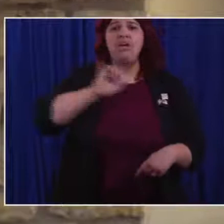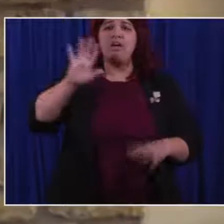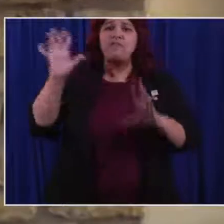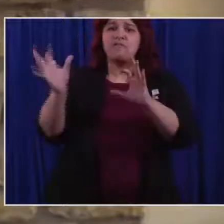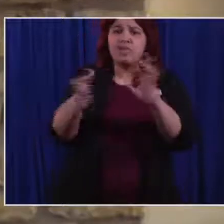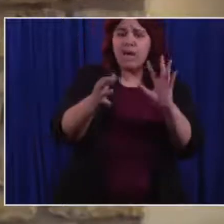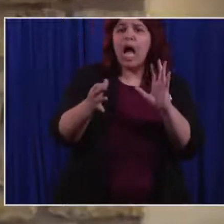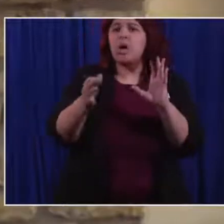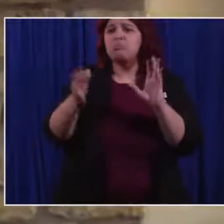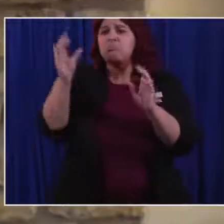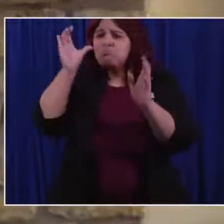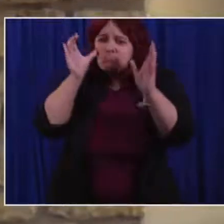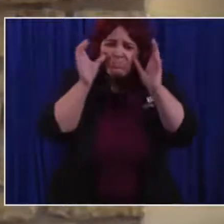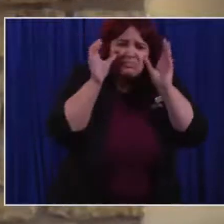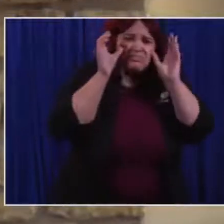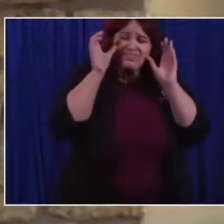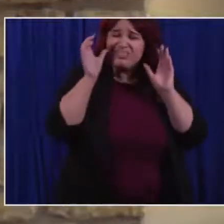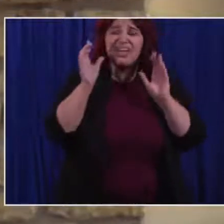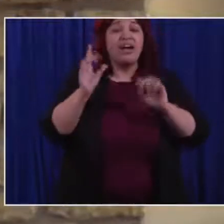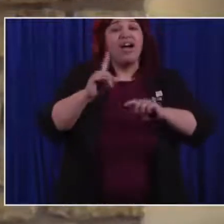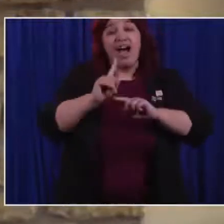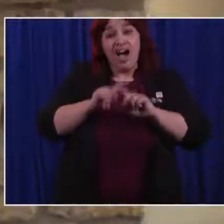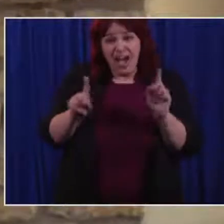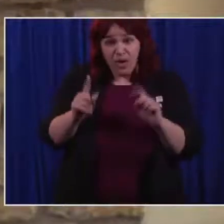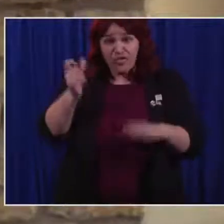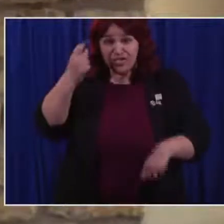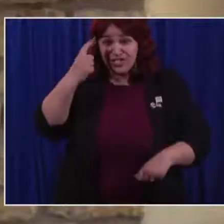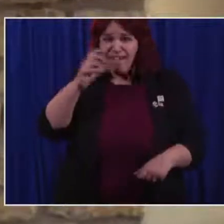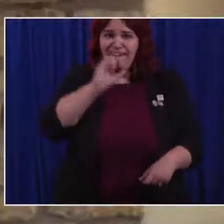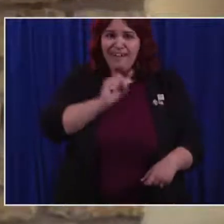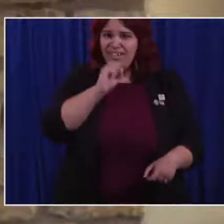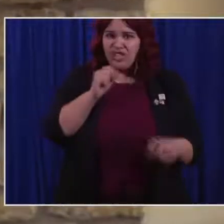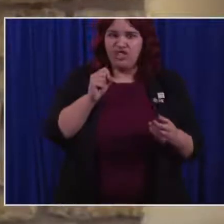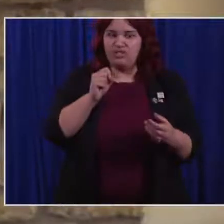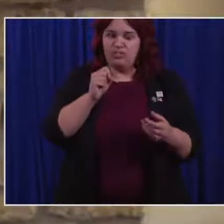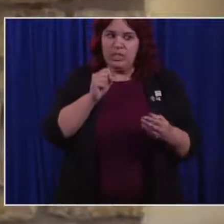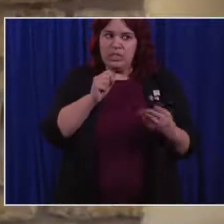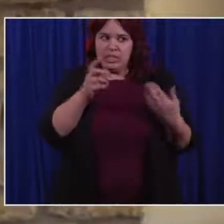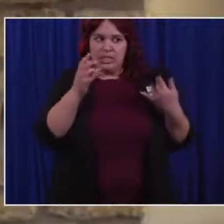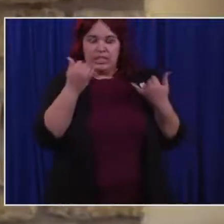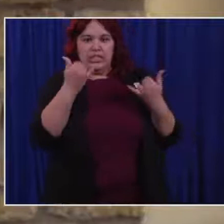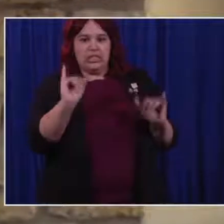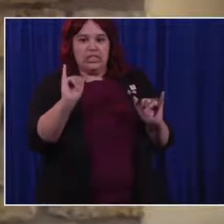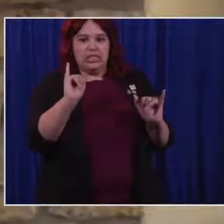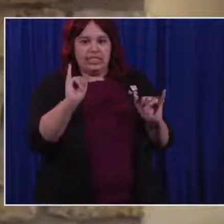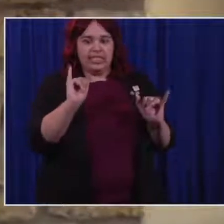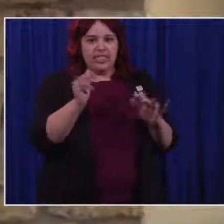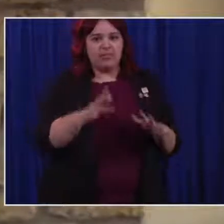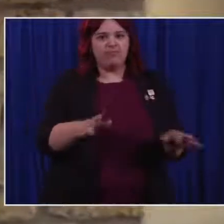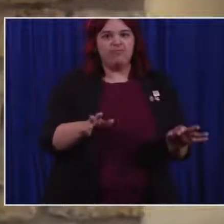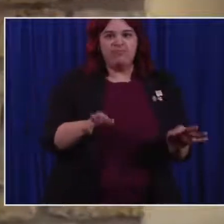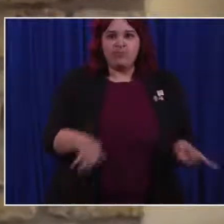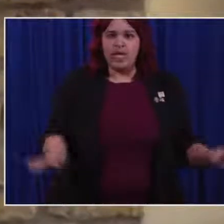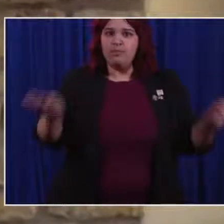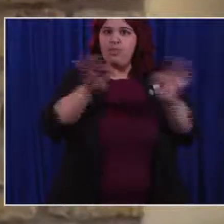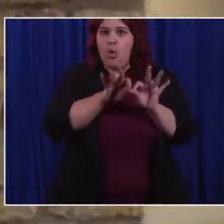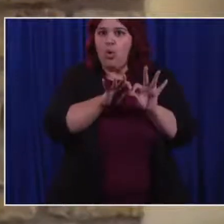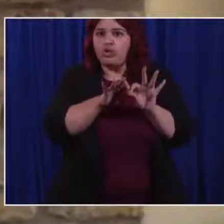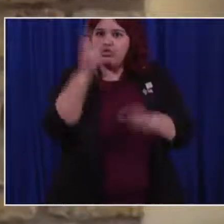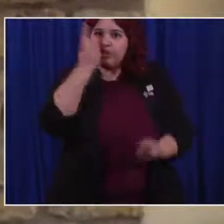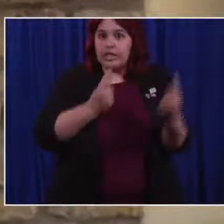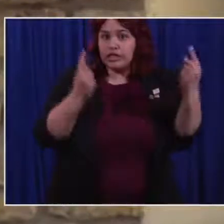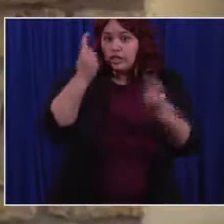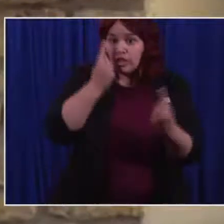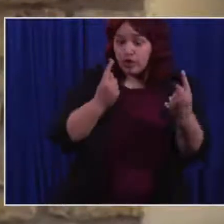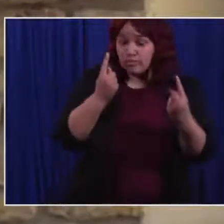indicator. So, you know, we talked about 65 years of age and older representing 87% of the deaths in the state